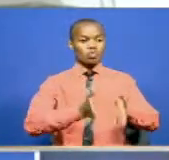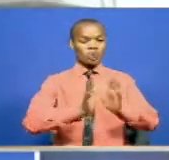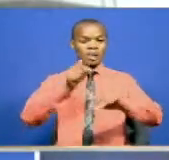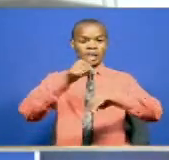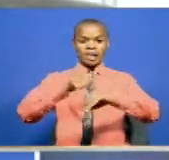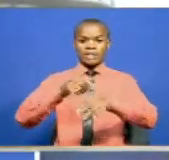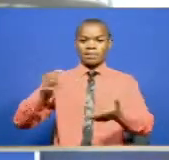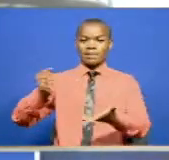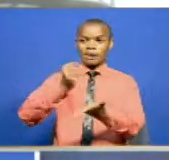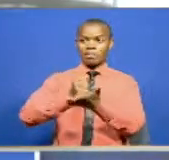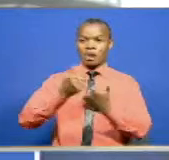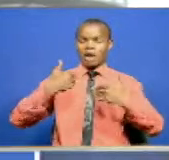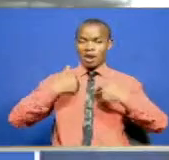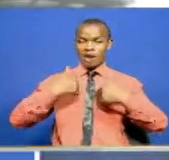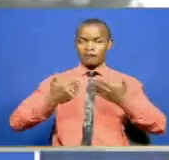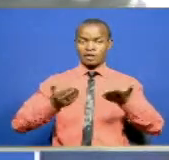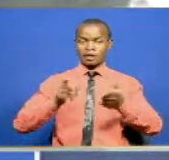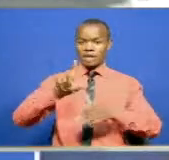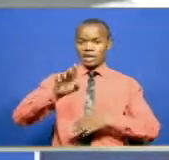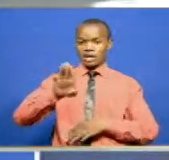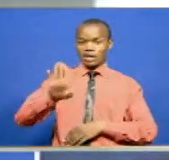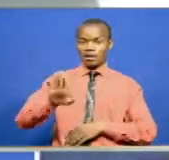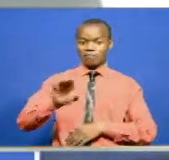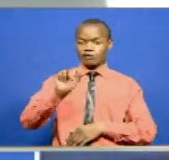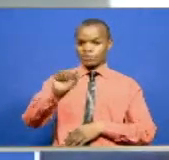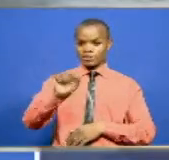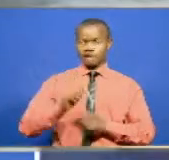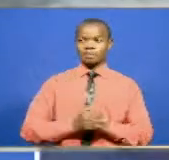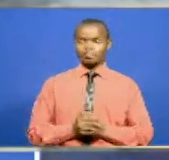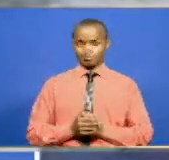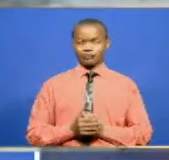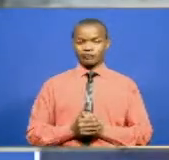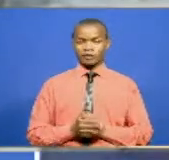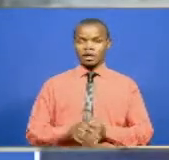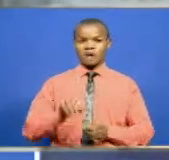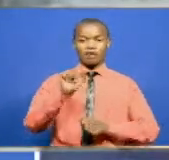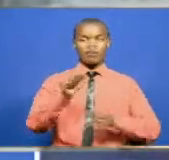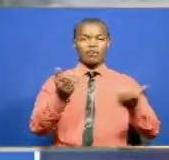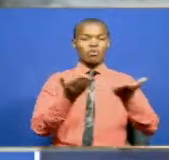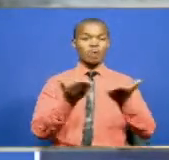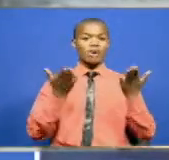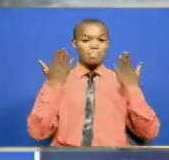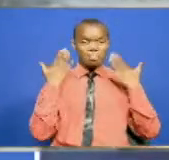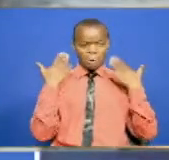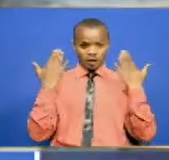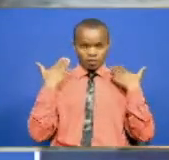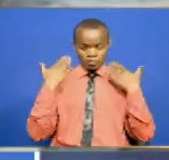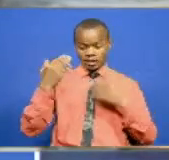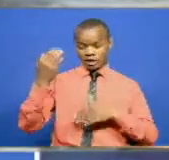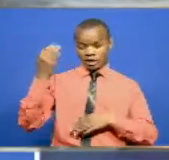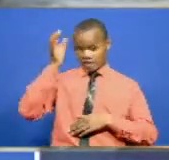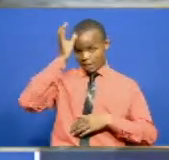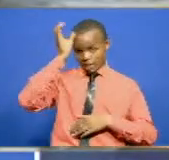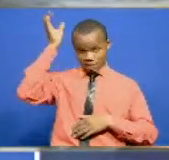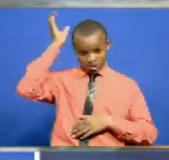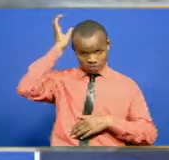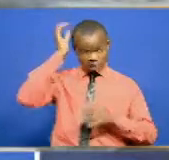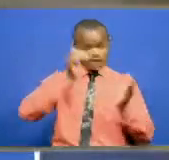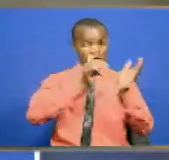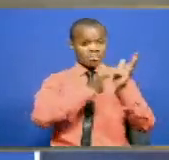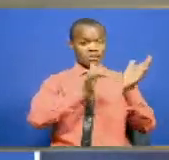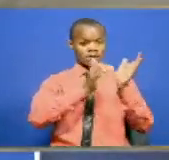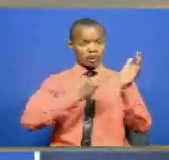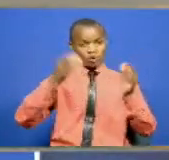installing 5 more testing laboratories across the country. The 5 located in Meru, Eldoret, Machakos, Kitale and